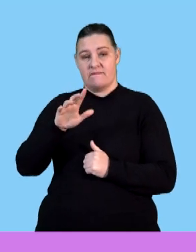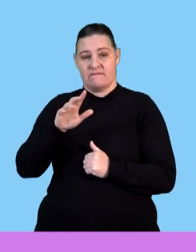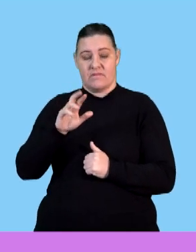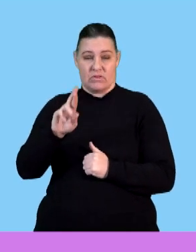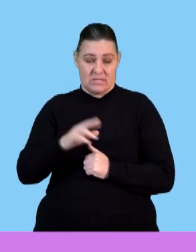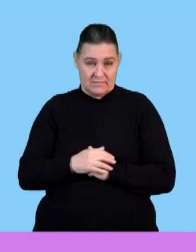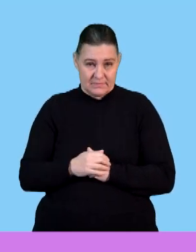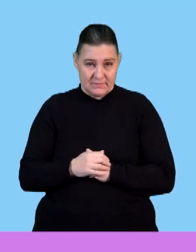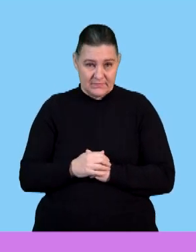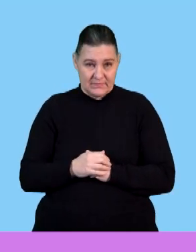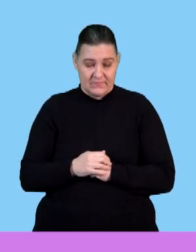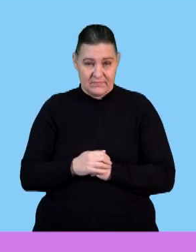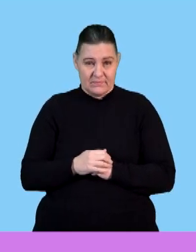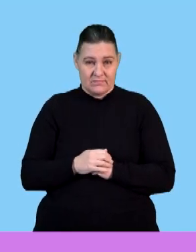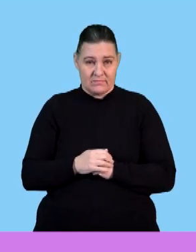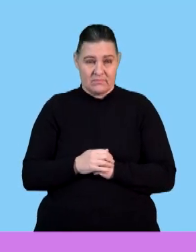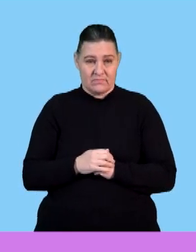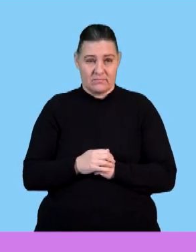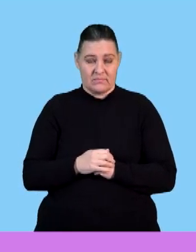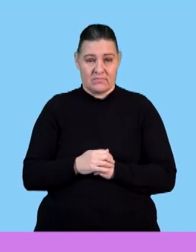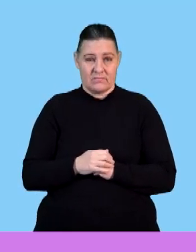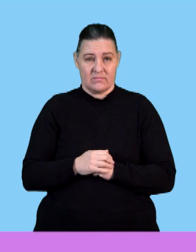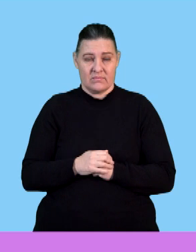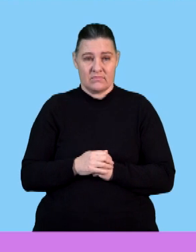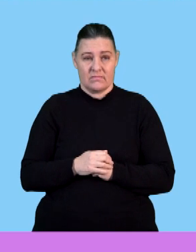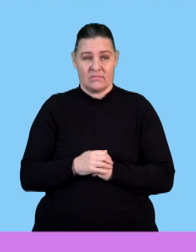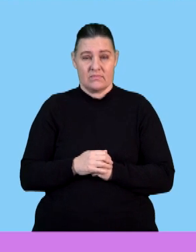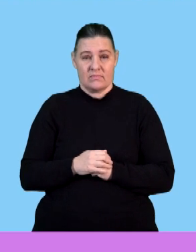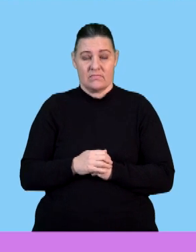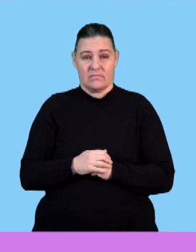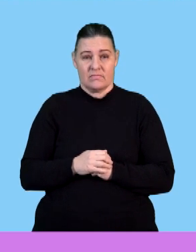R65. Nice. Let's carry on.